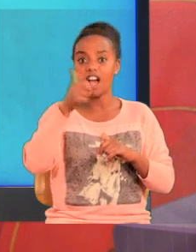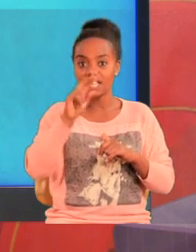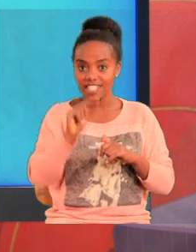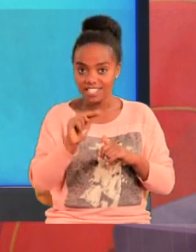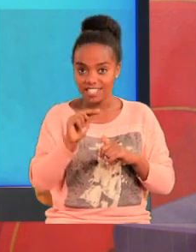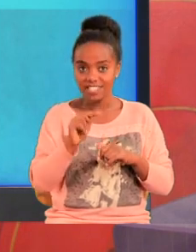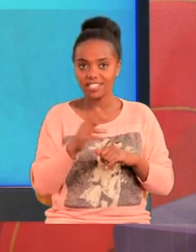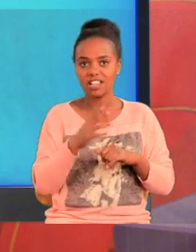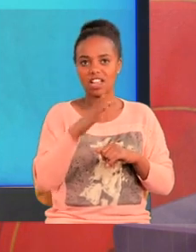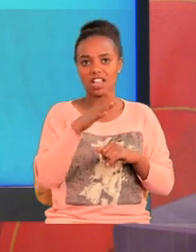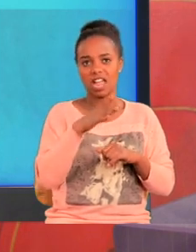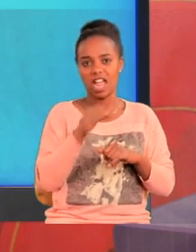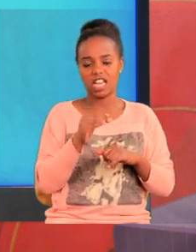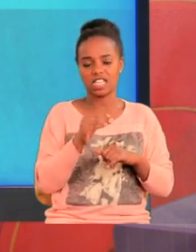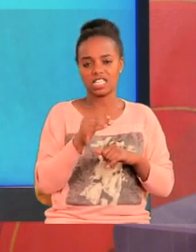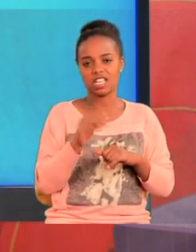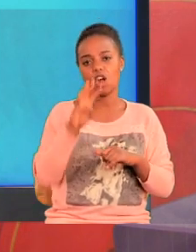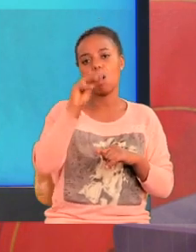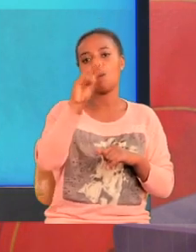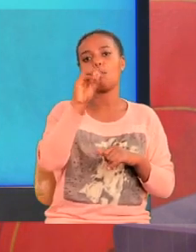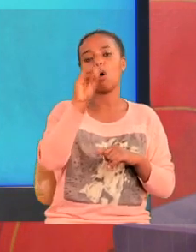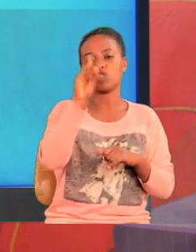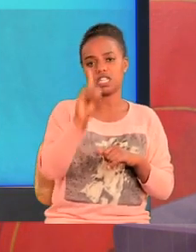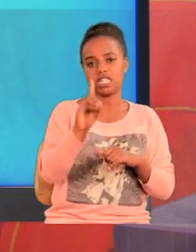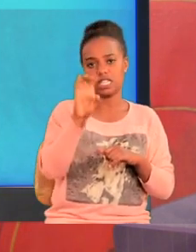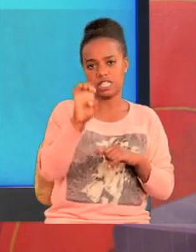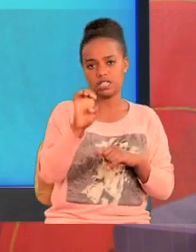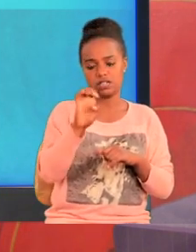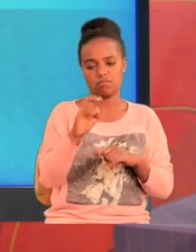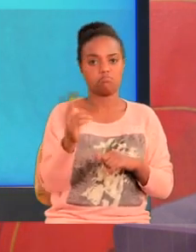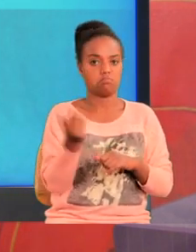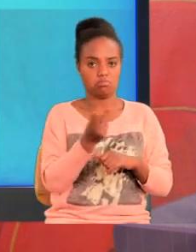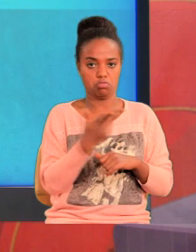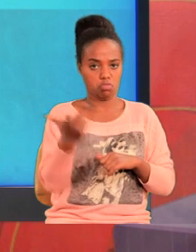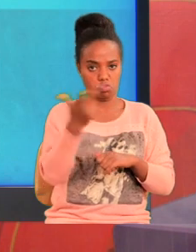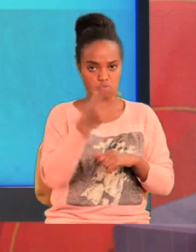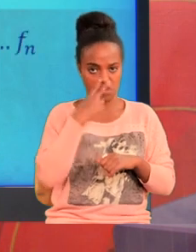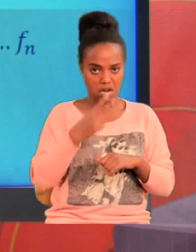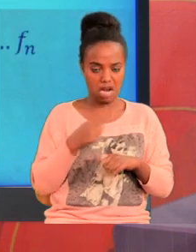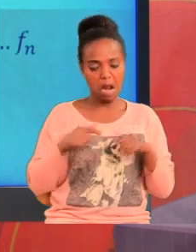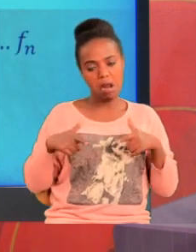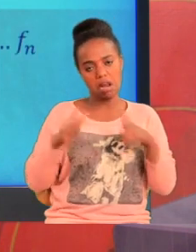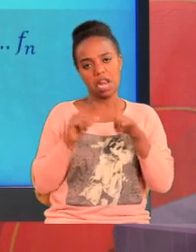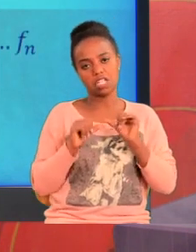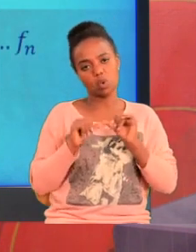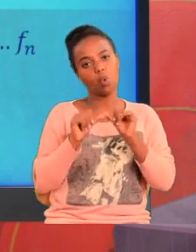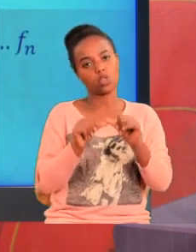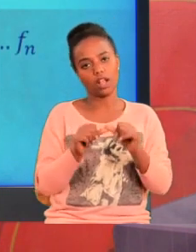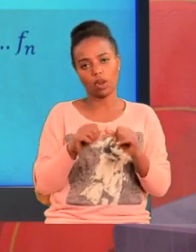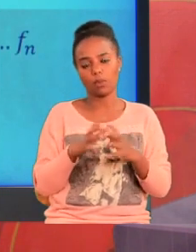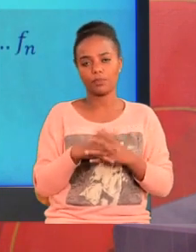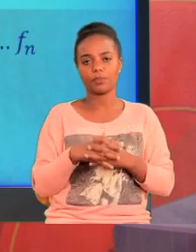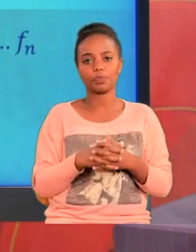and mode. So let's continue to the lesson.